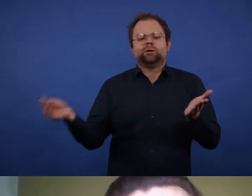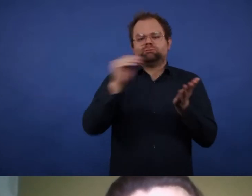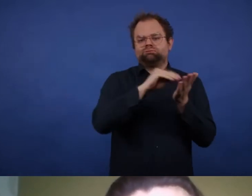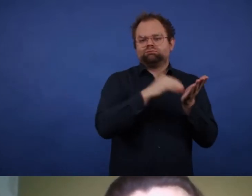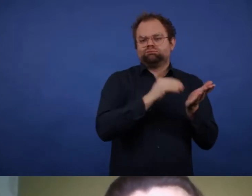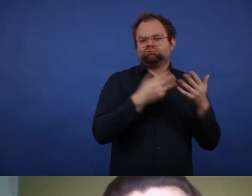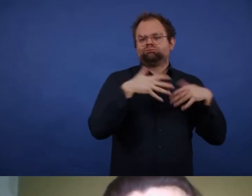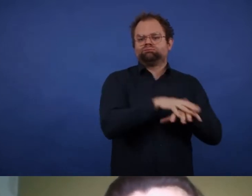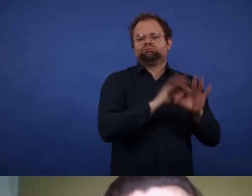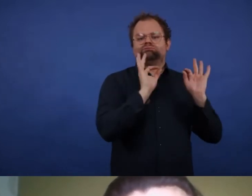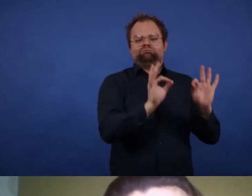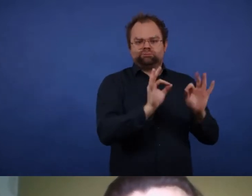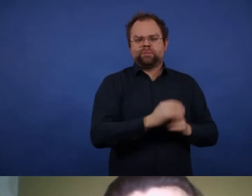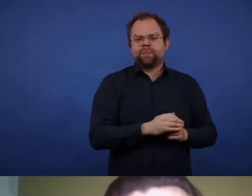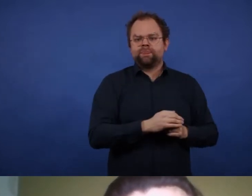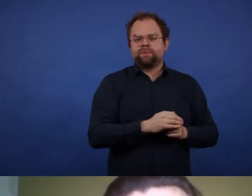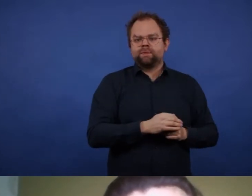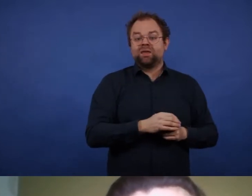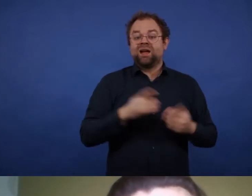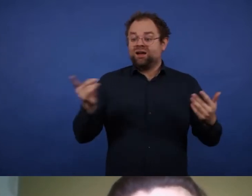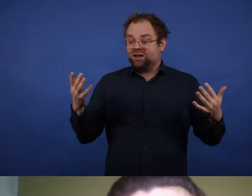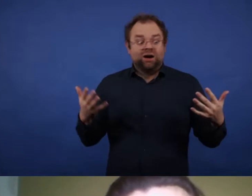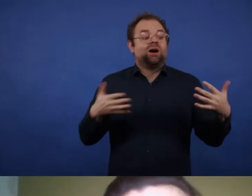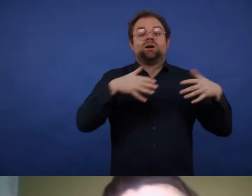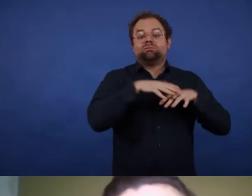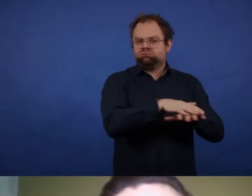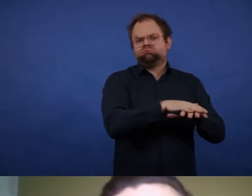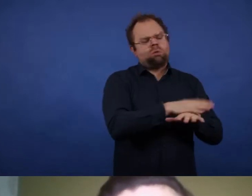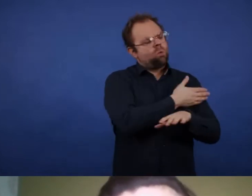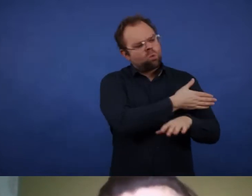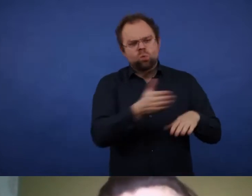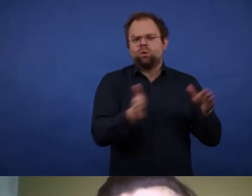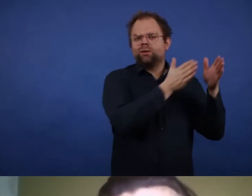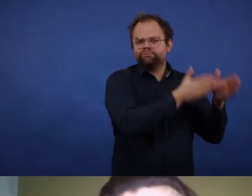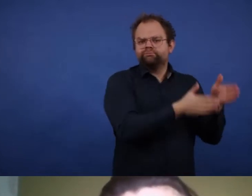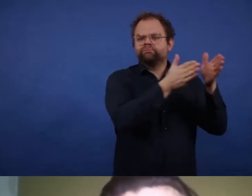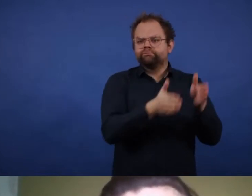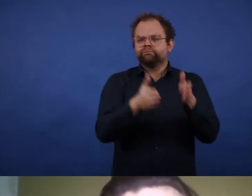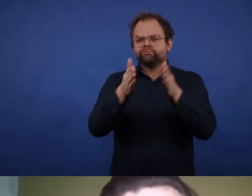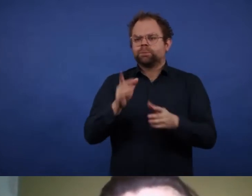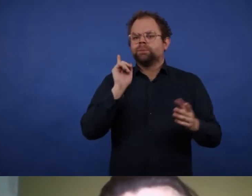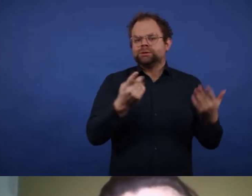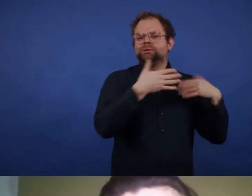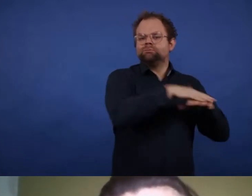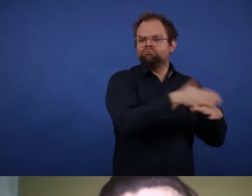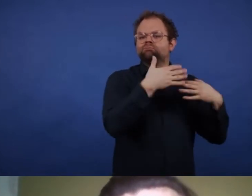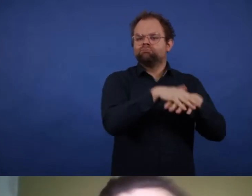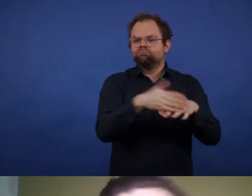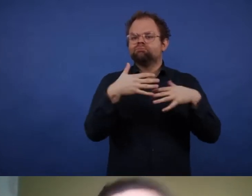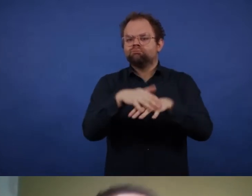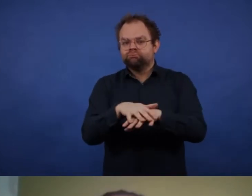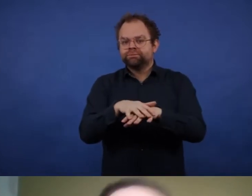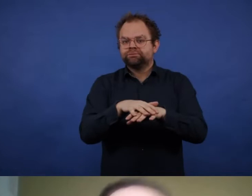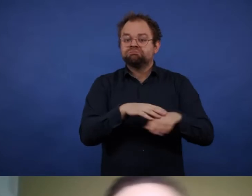or implementation later on, to ensure that there is the proper adaptation process in